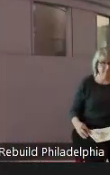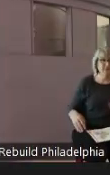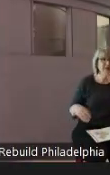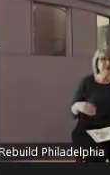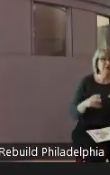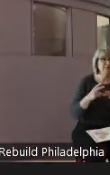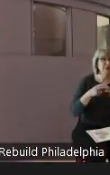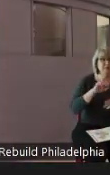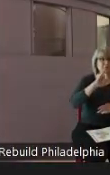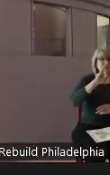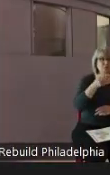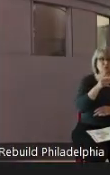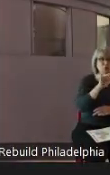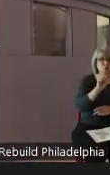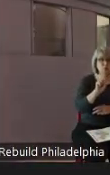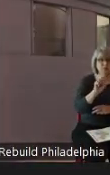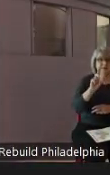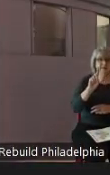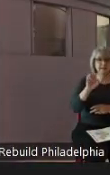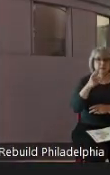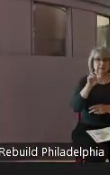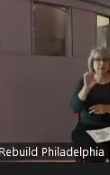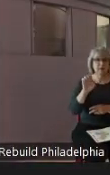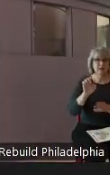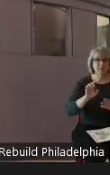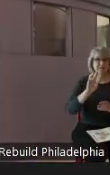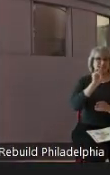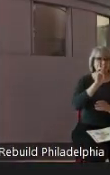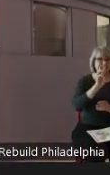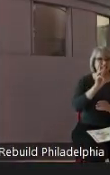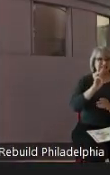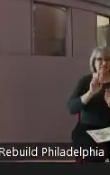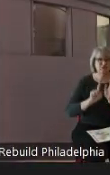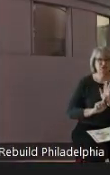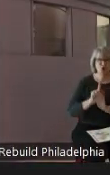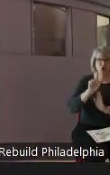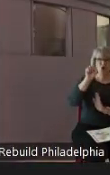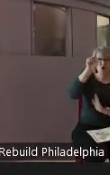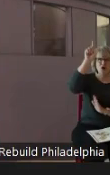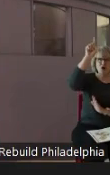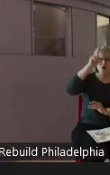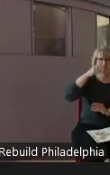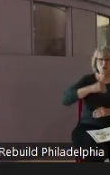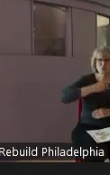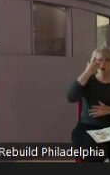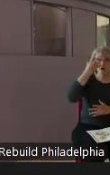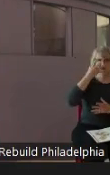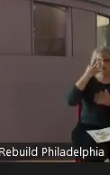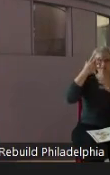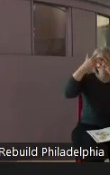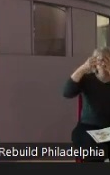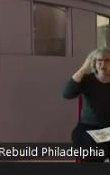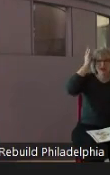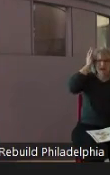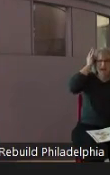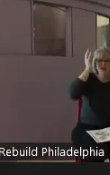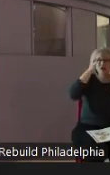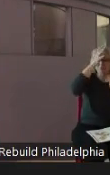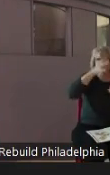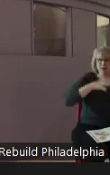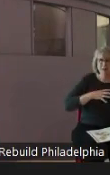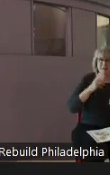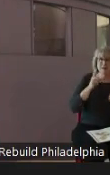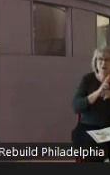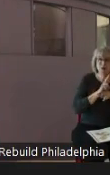Thank you. My name is Jules Dingle. I'm a 6-foot, white, gray-haired male.